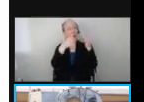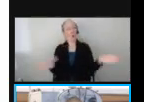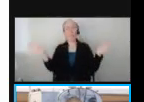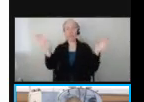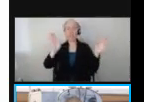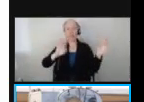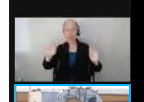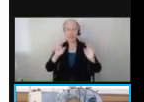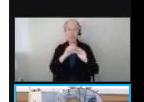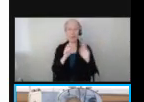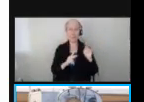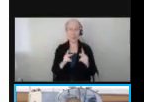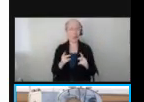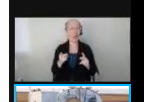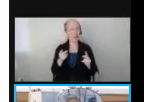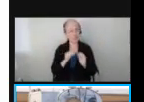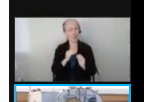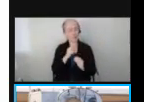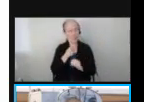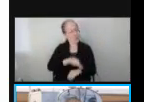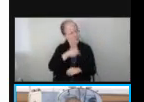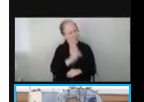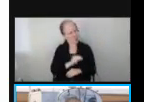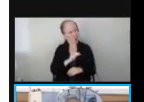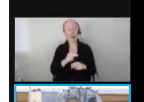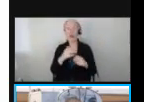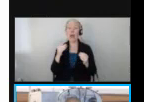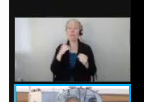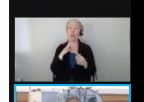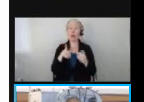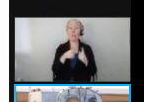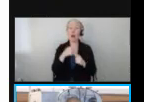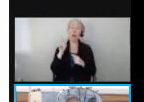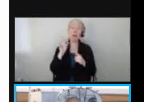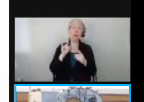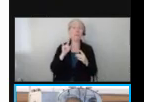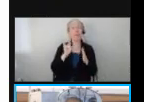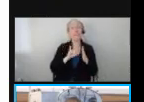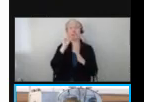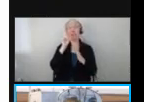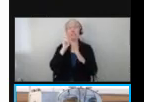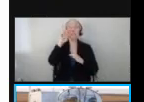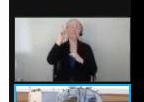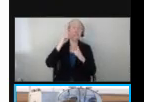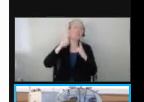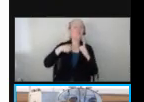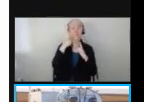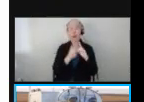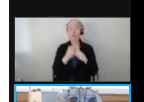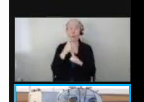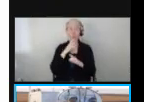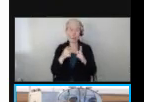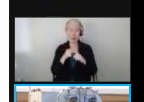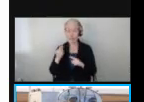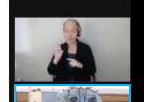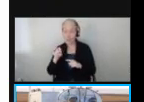And when we talk about the idea of spaceflight for everybody and moving beyond NASA into the general public, then the ranges